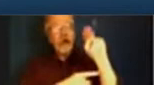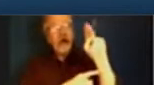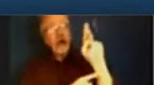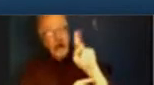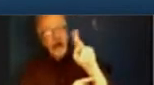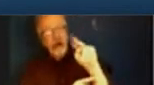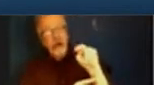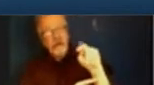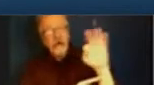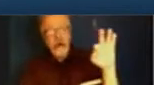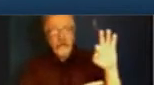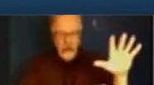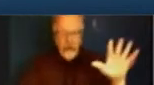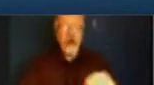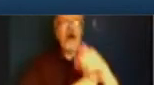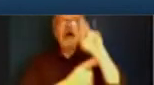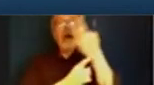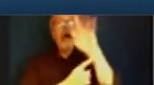well as surgical masks.